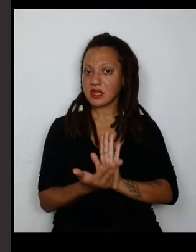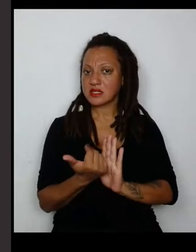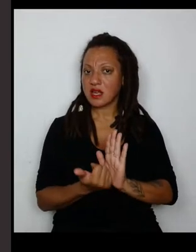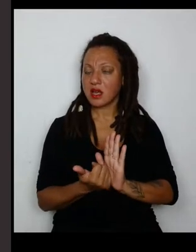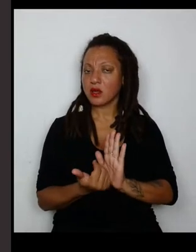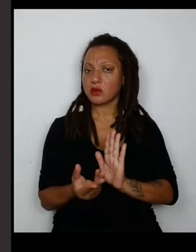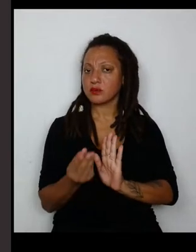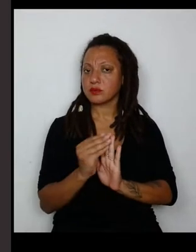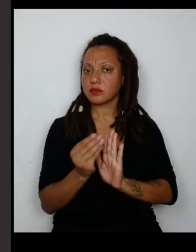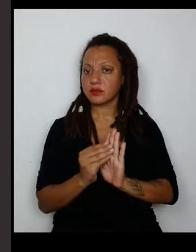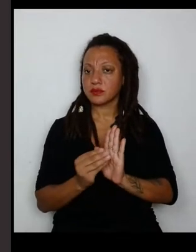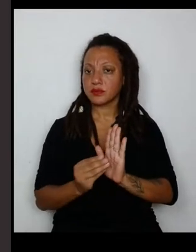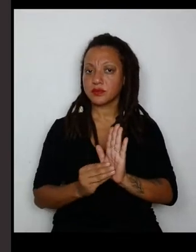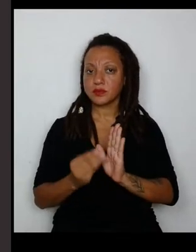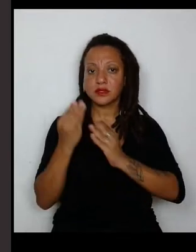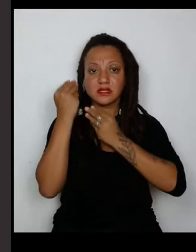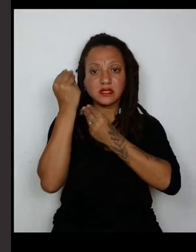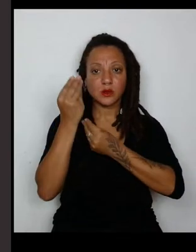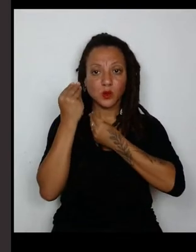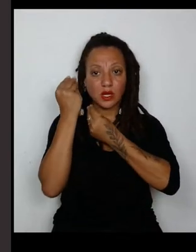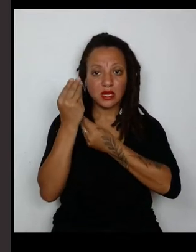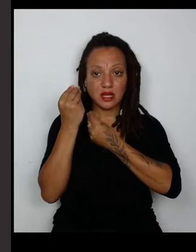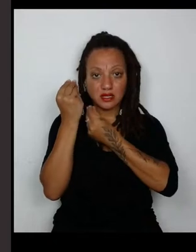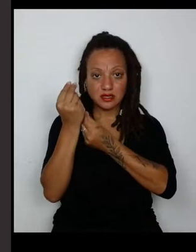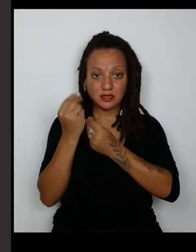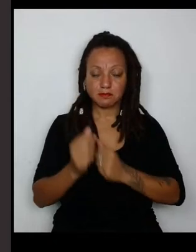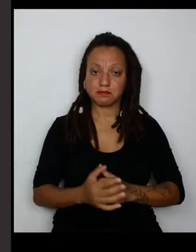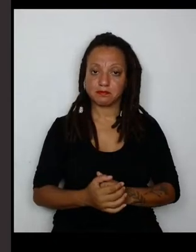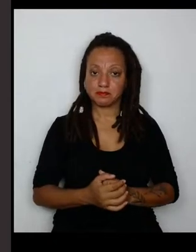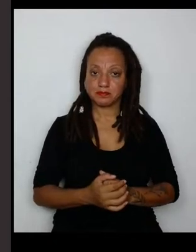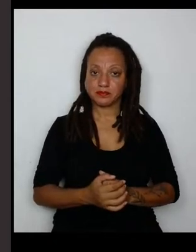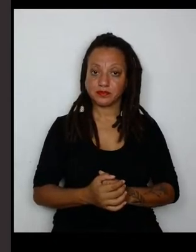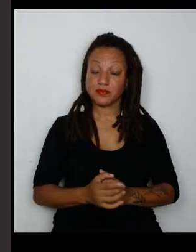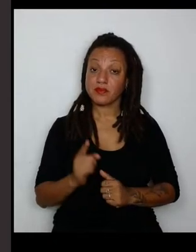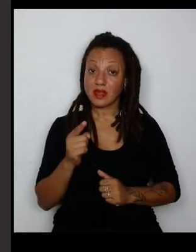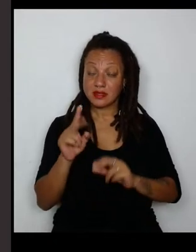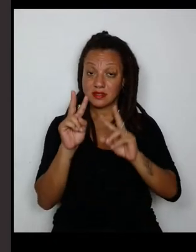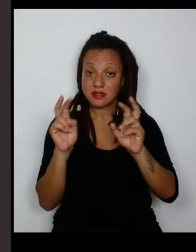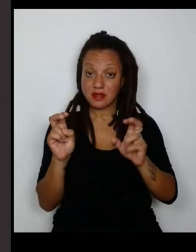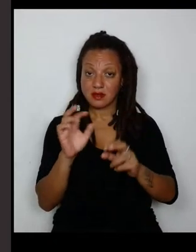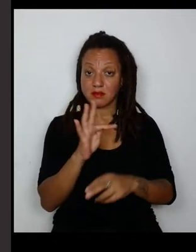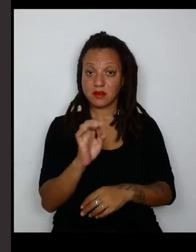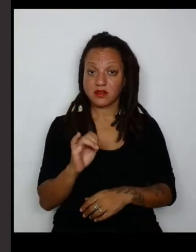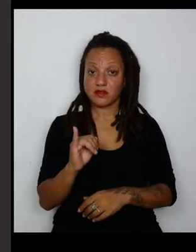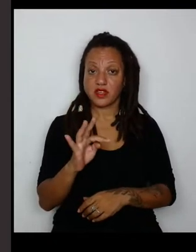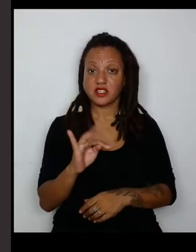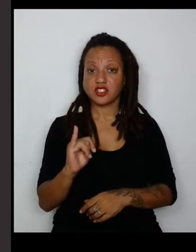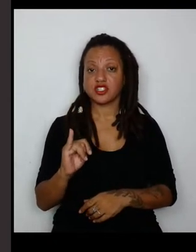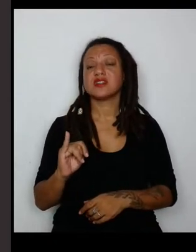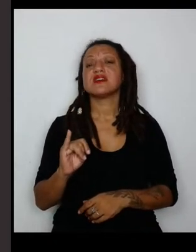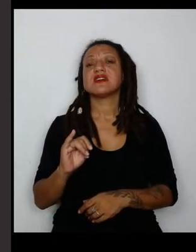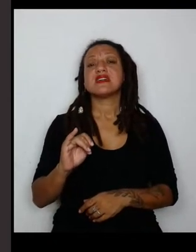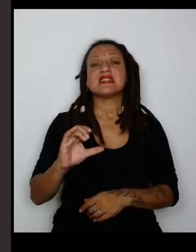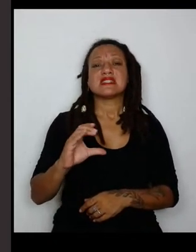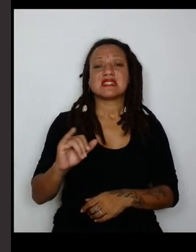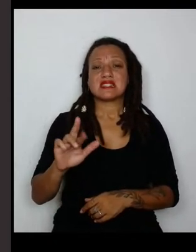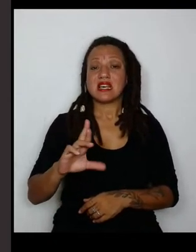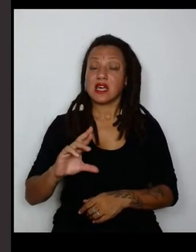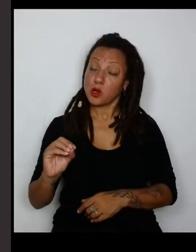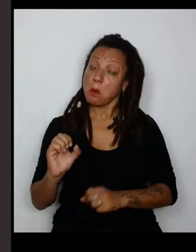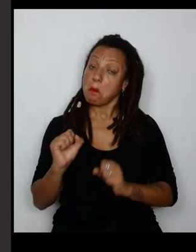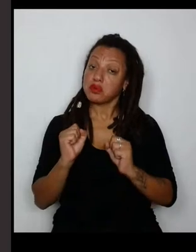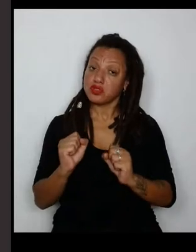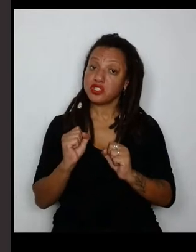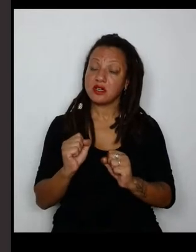defensively dressed figure in the sorcerer painted a few years later may have been a mahu finally